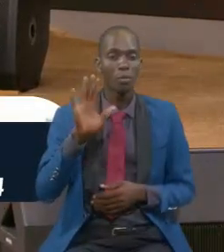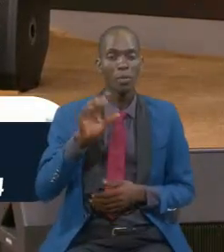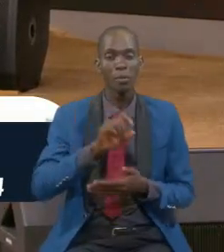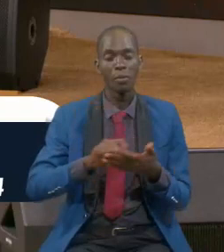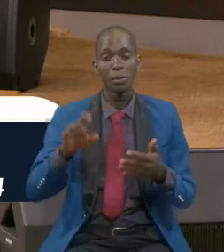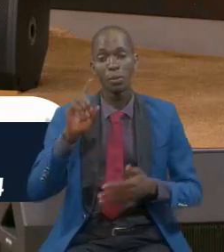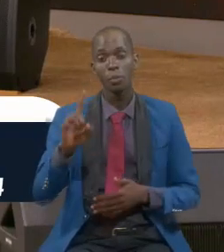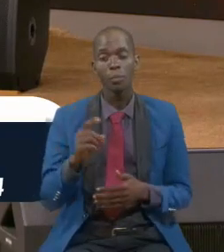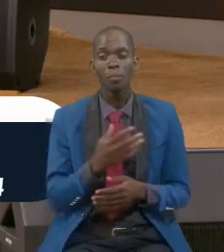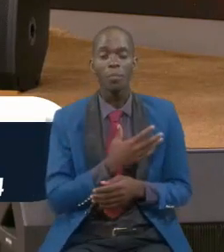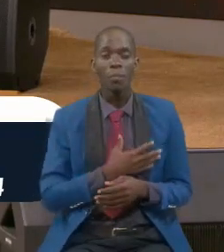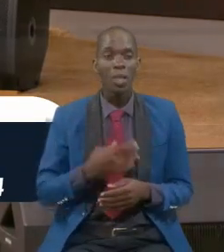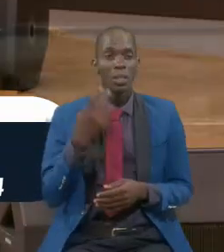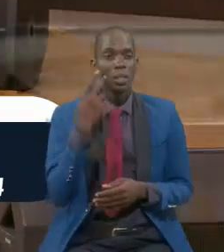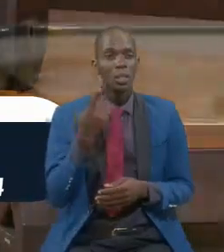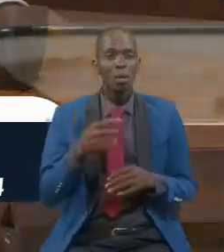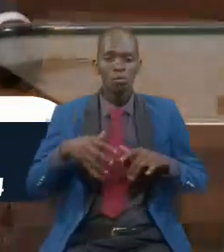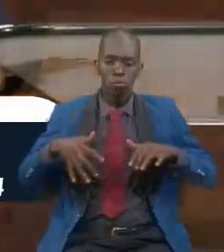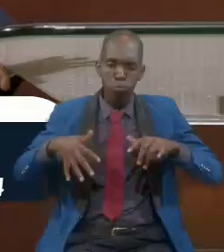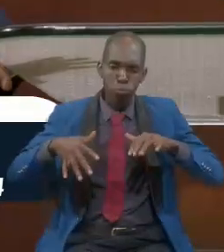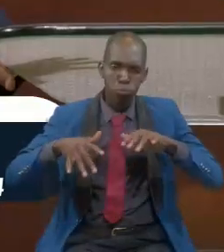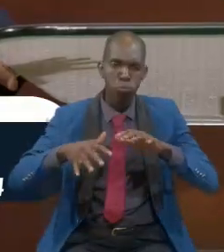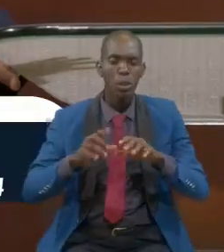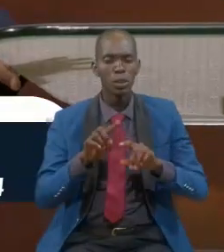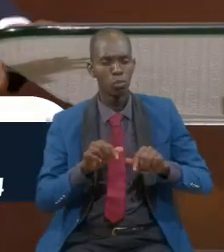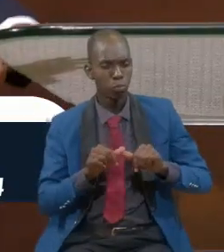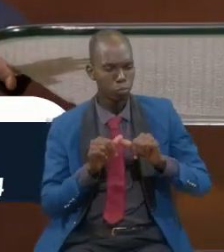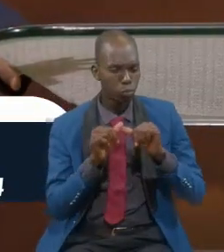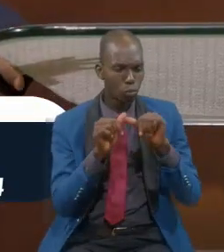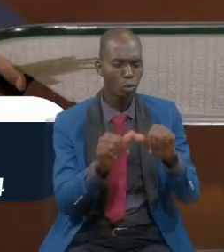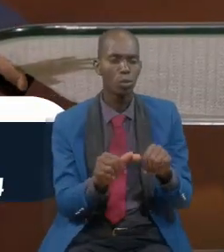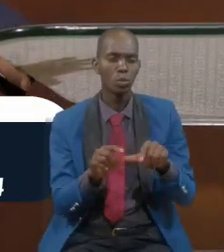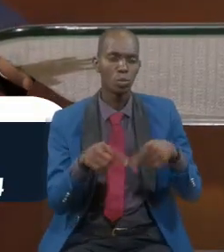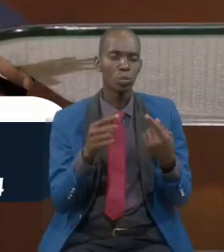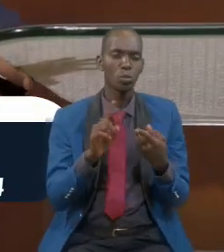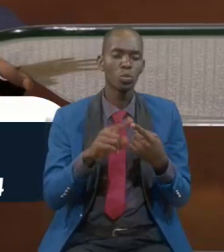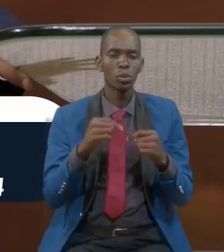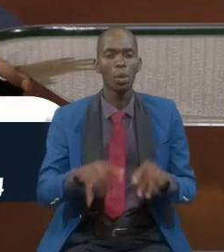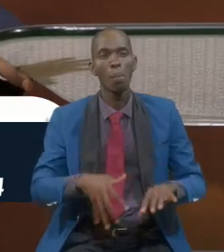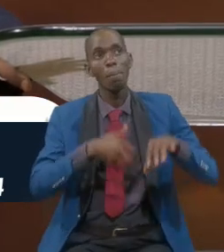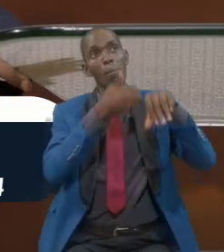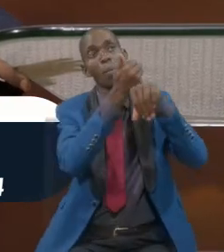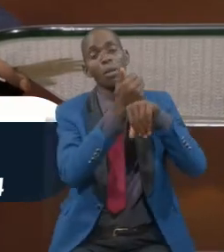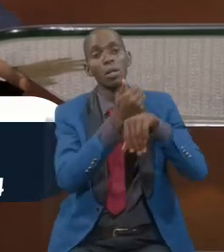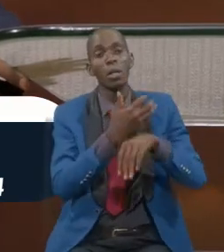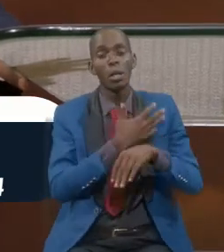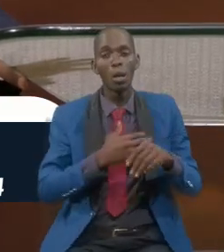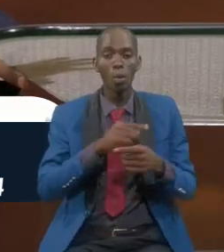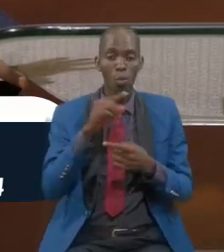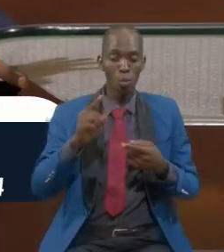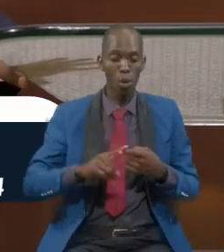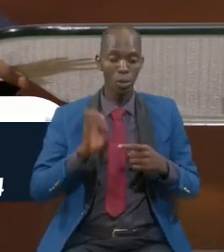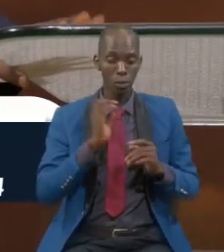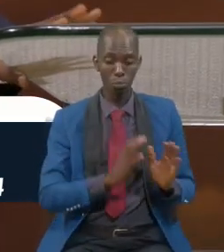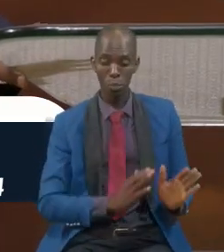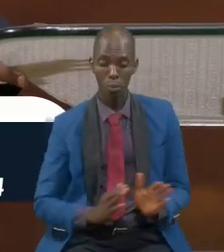and seeing the multitudes he went up into a mountain and when he was set